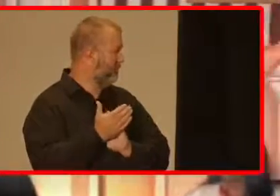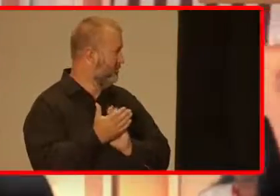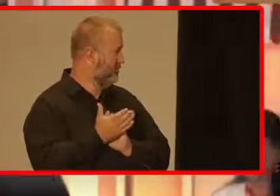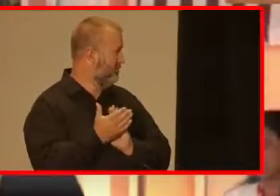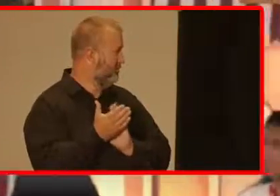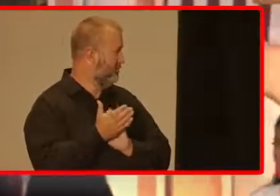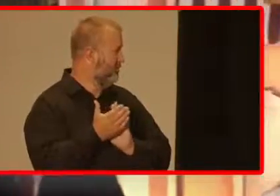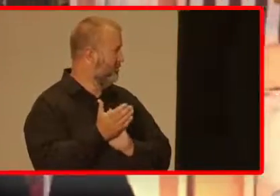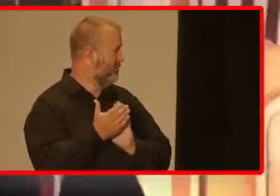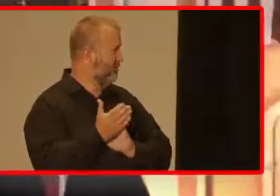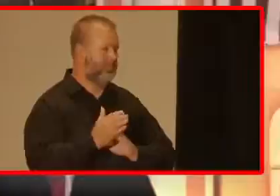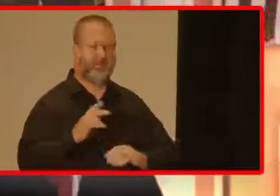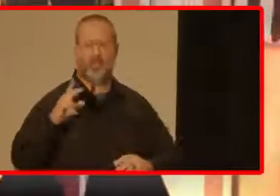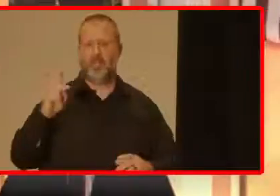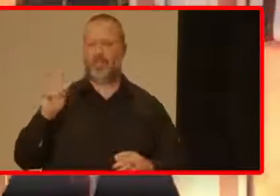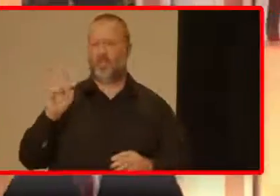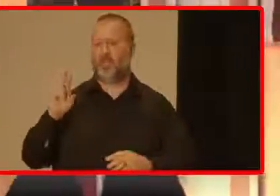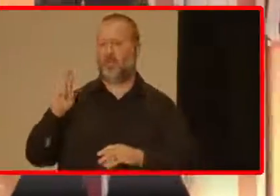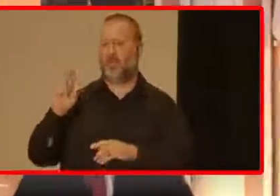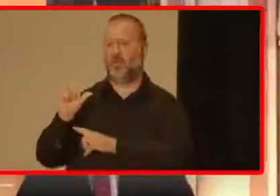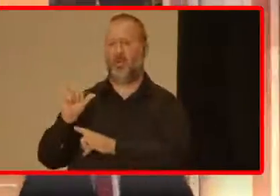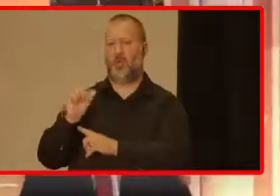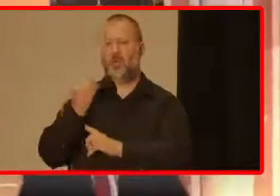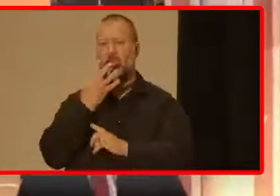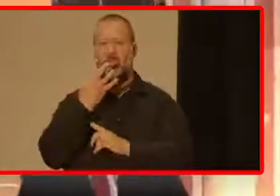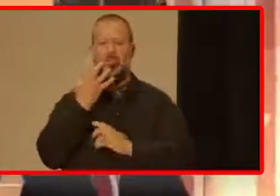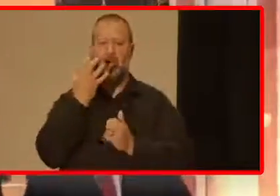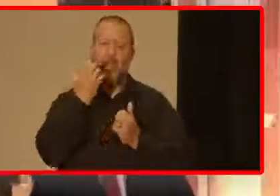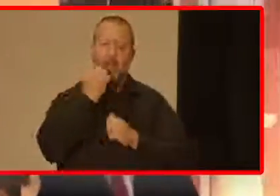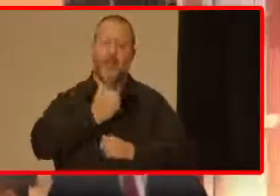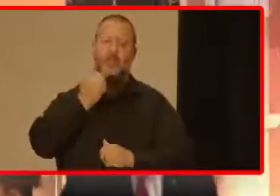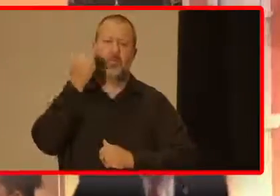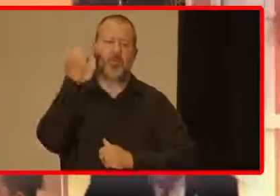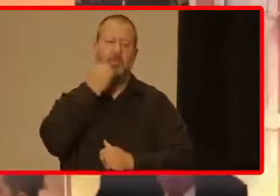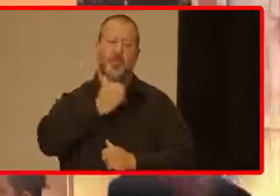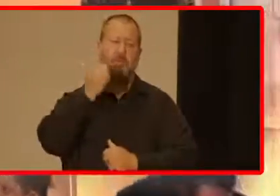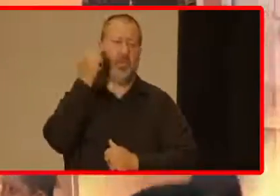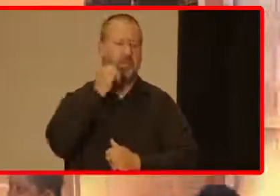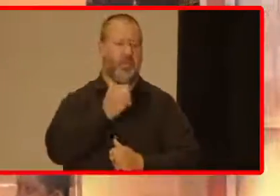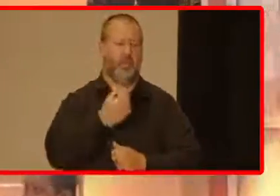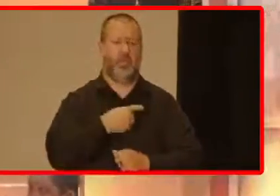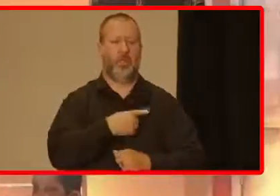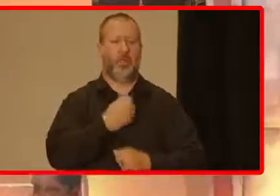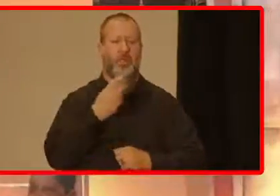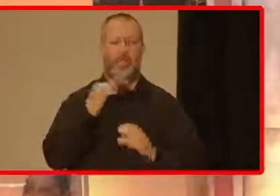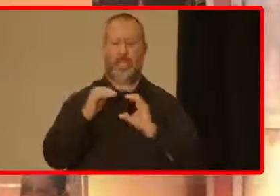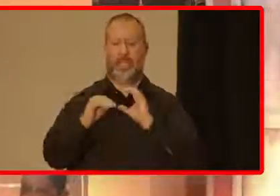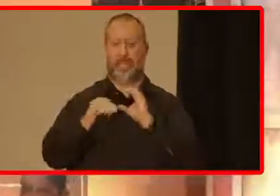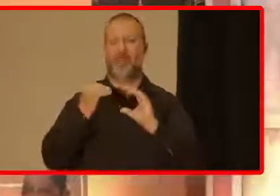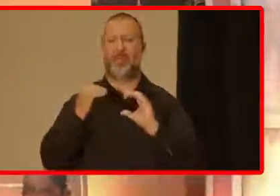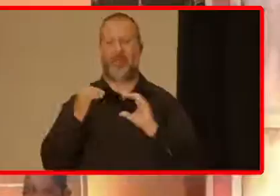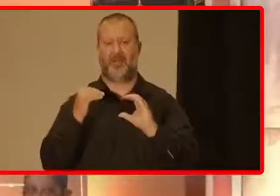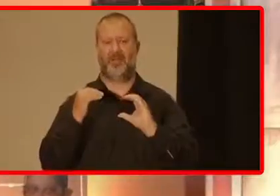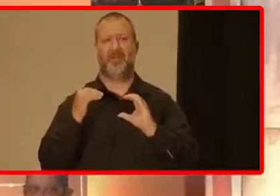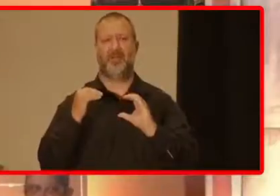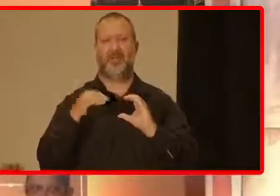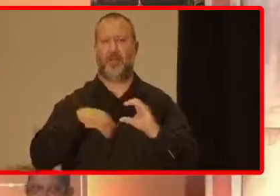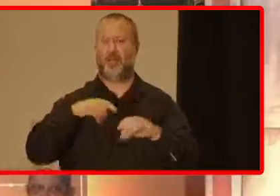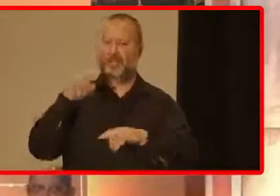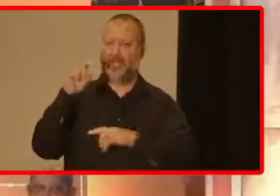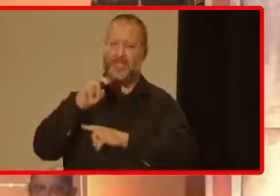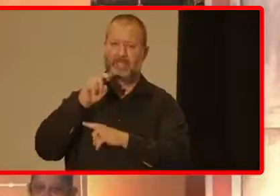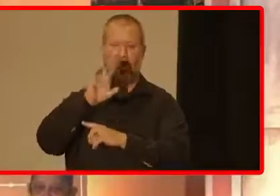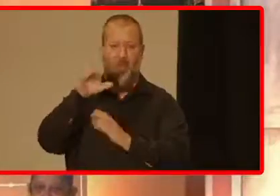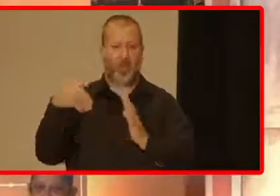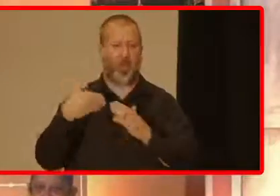Kara, this past year, has said to me almost every day, if not in a text, but an email, we need to